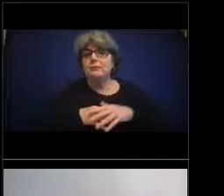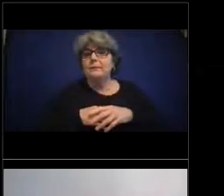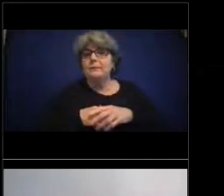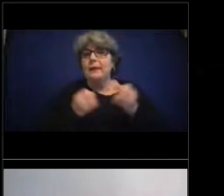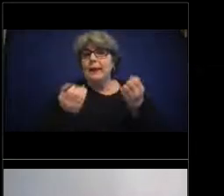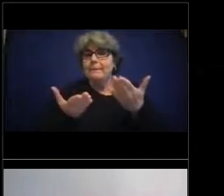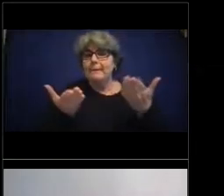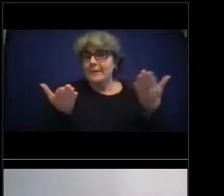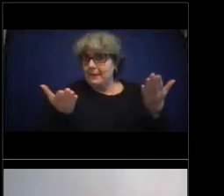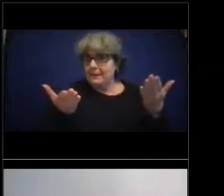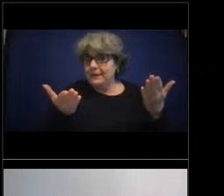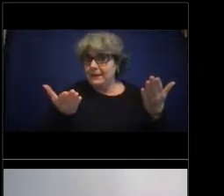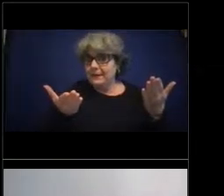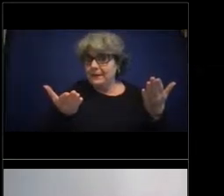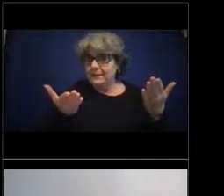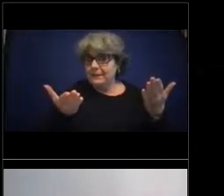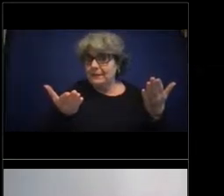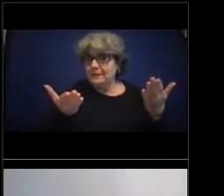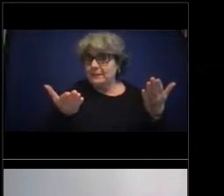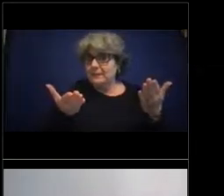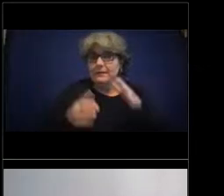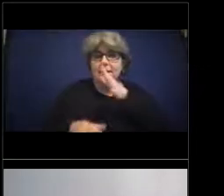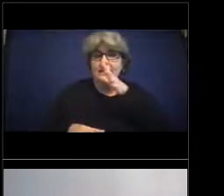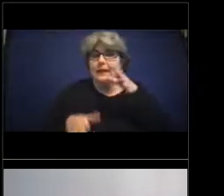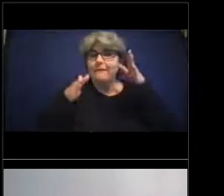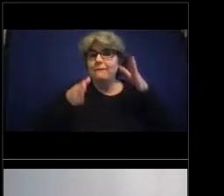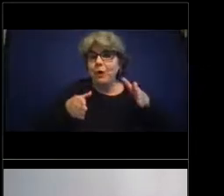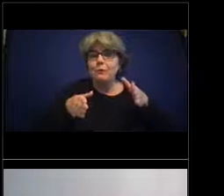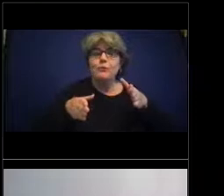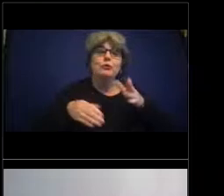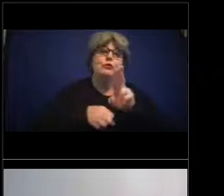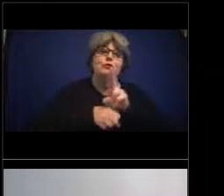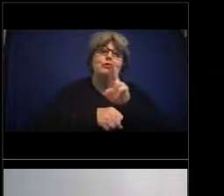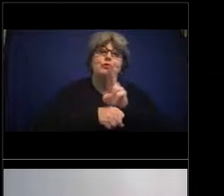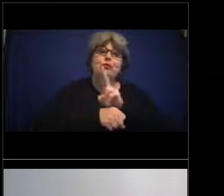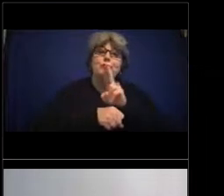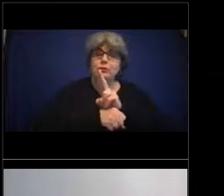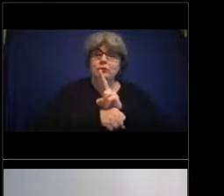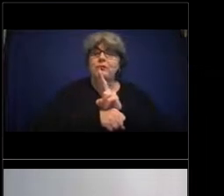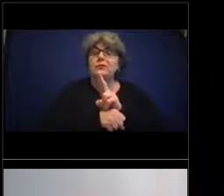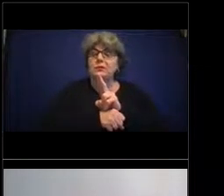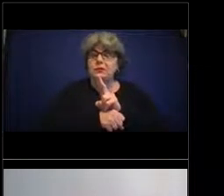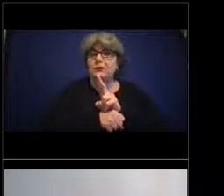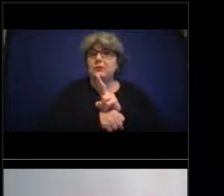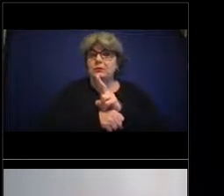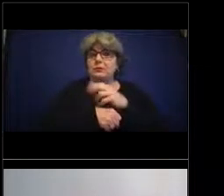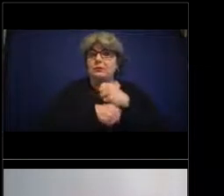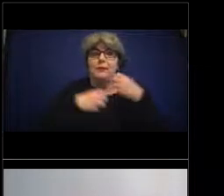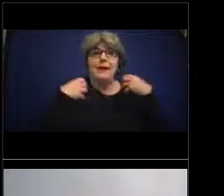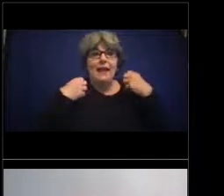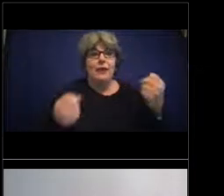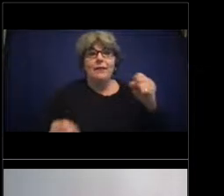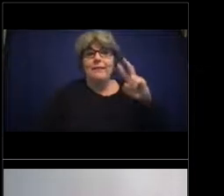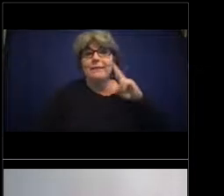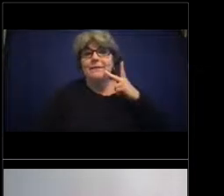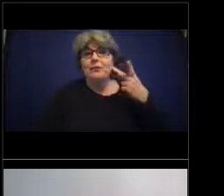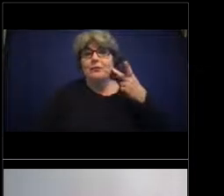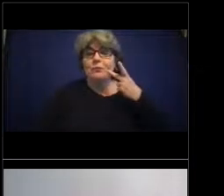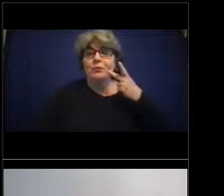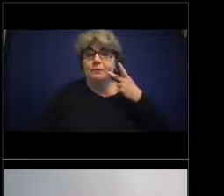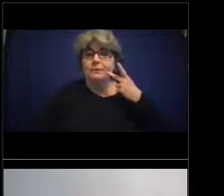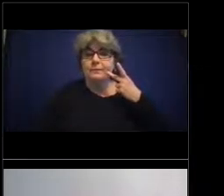that, pesticides and whatnot that farmers put on their crops to help produce healthy vegetables and whatnot. But all that